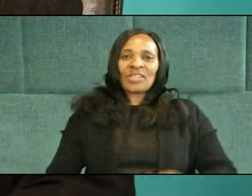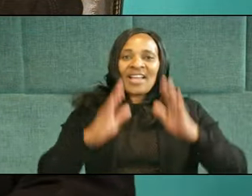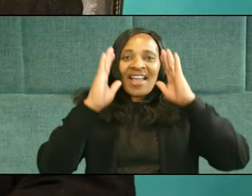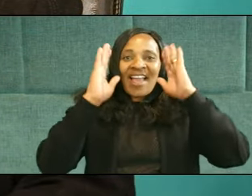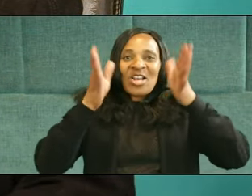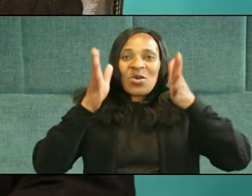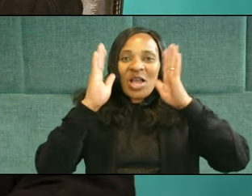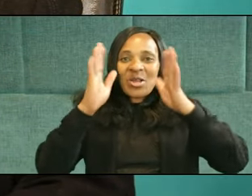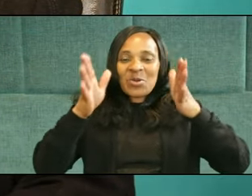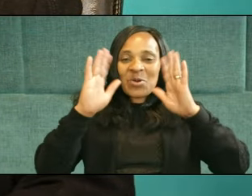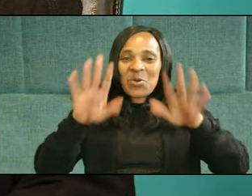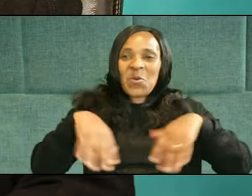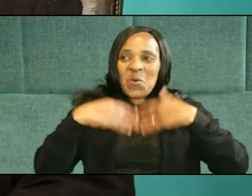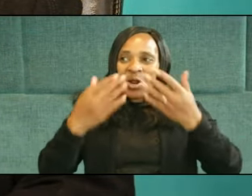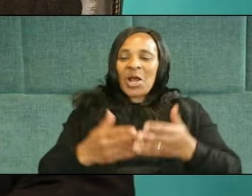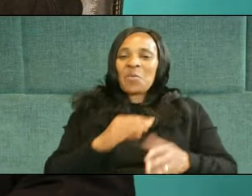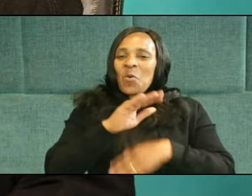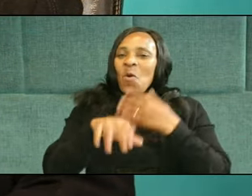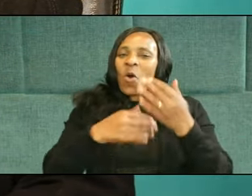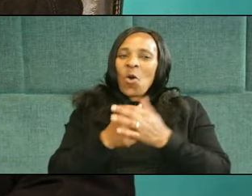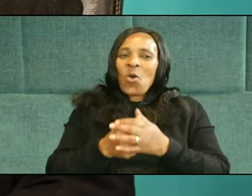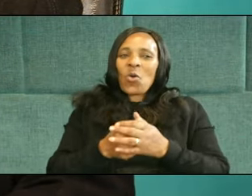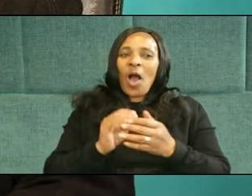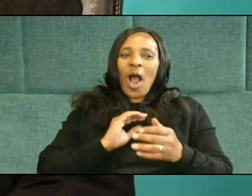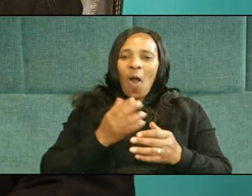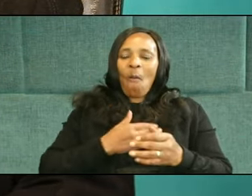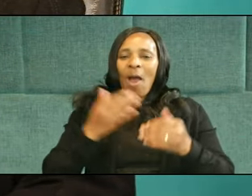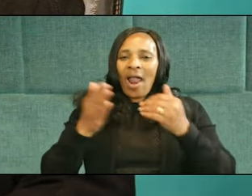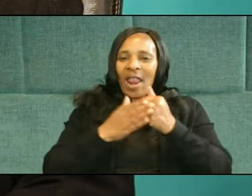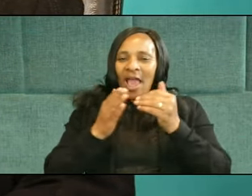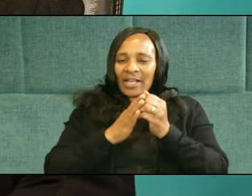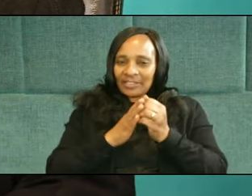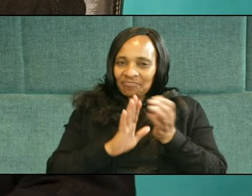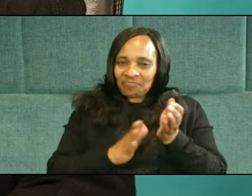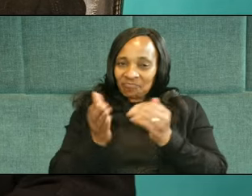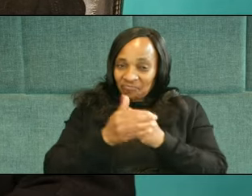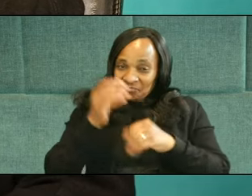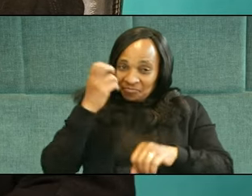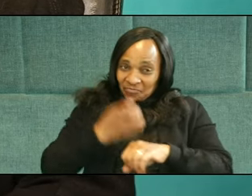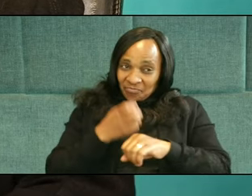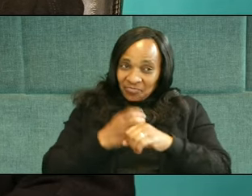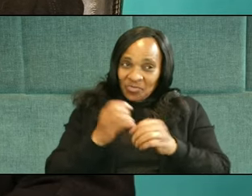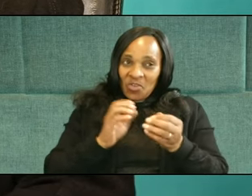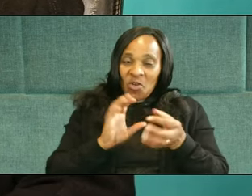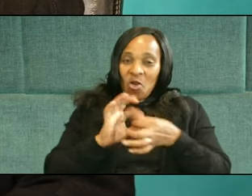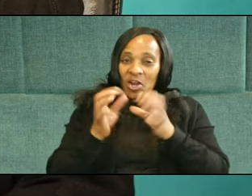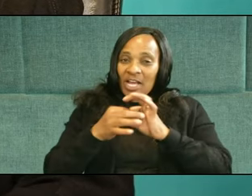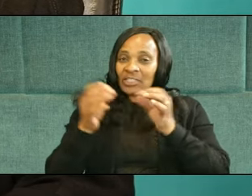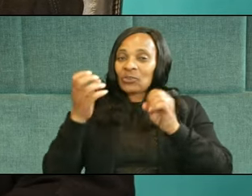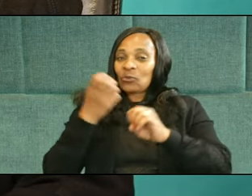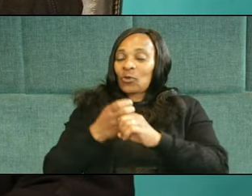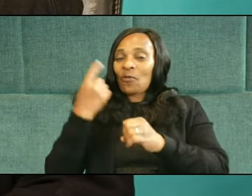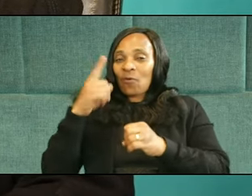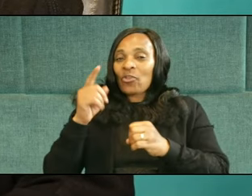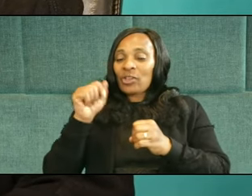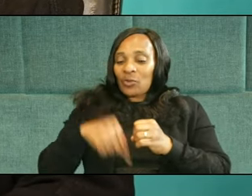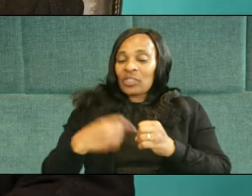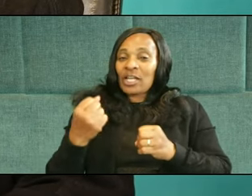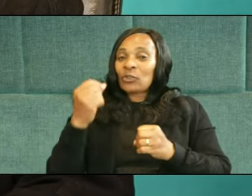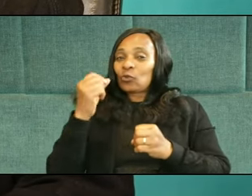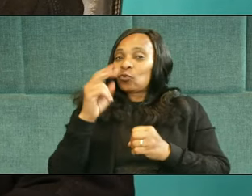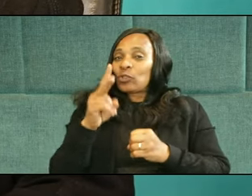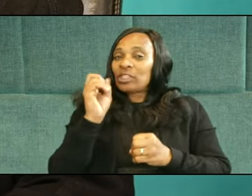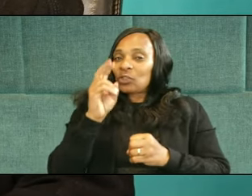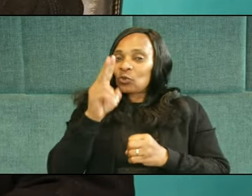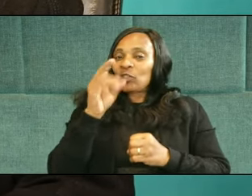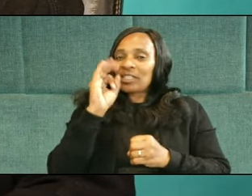Hello, hello, hello. Welcome everyone to our ninth Cornerstone lesson for this fourth quarter of 2023.